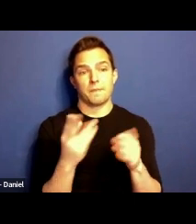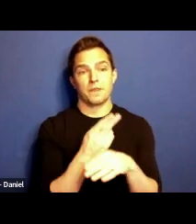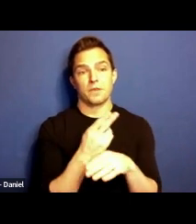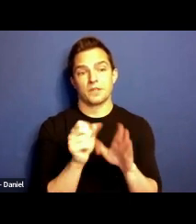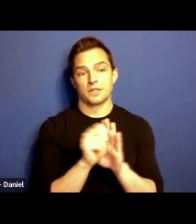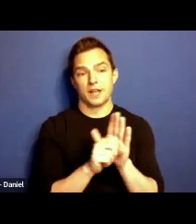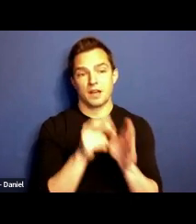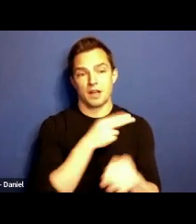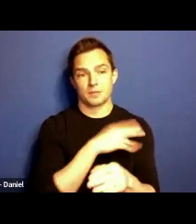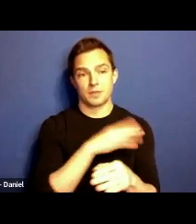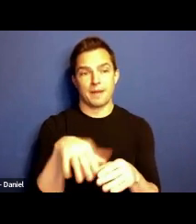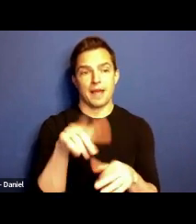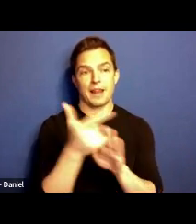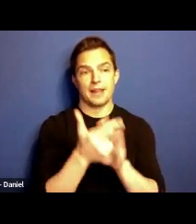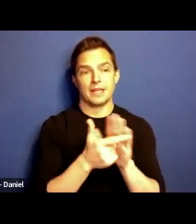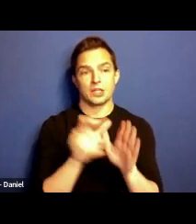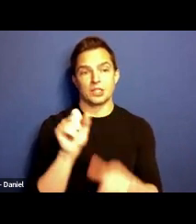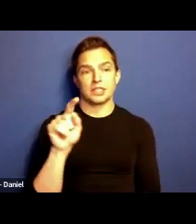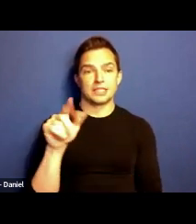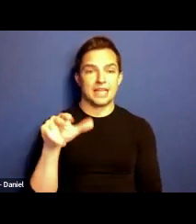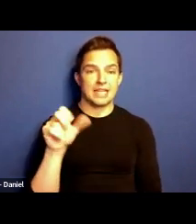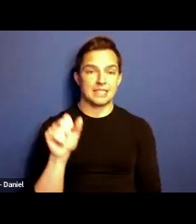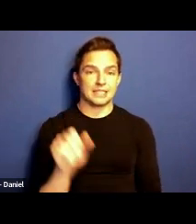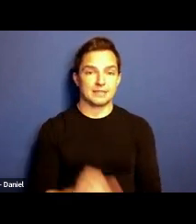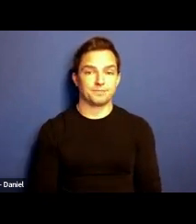hospitals by legal status. So in